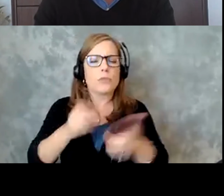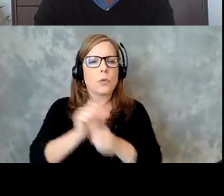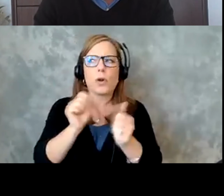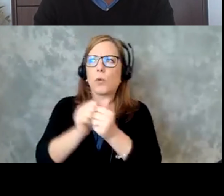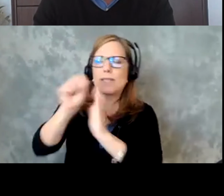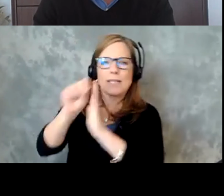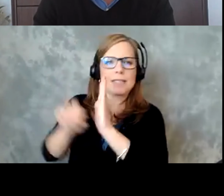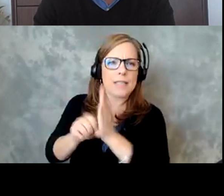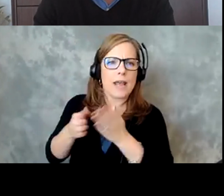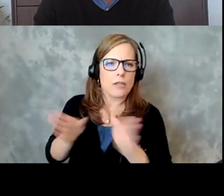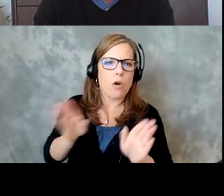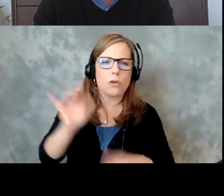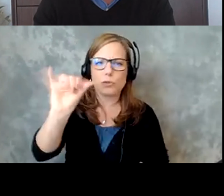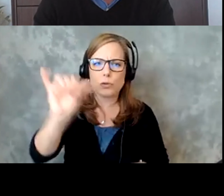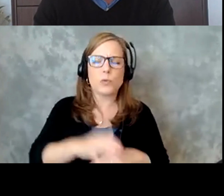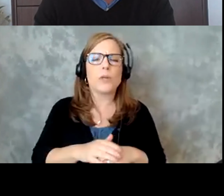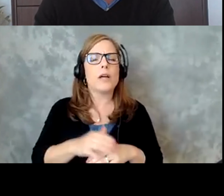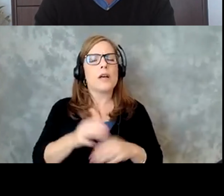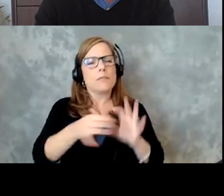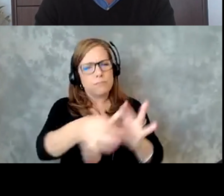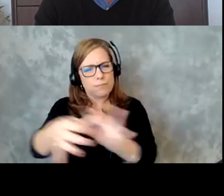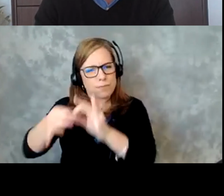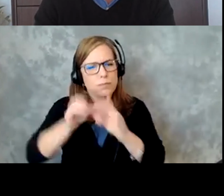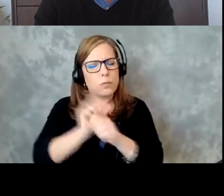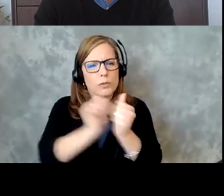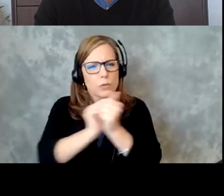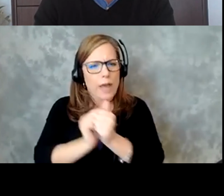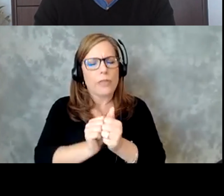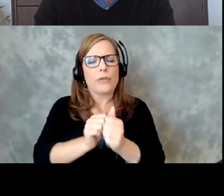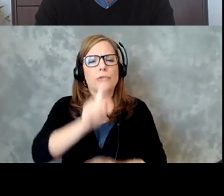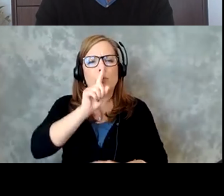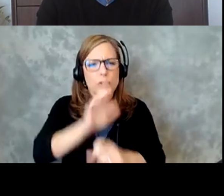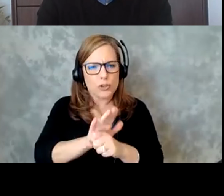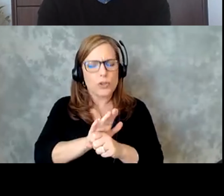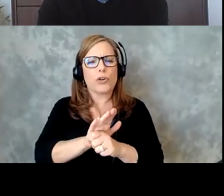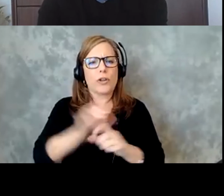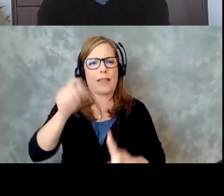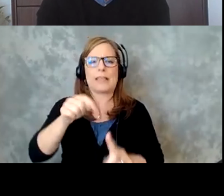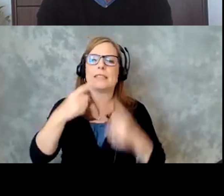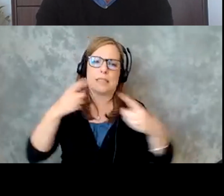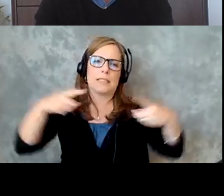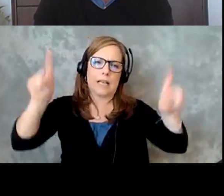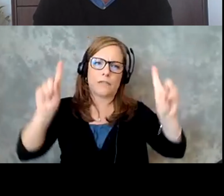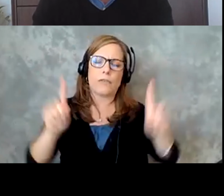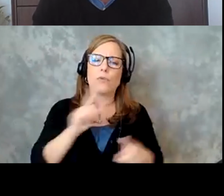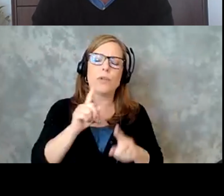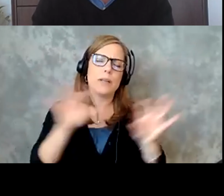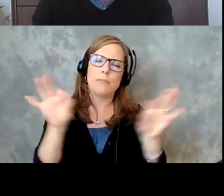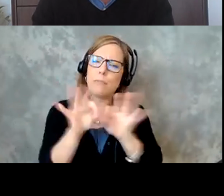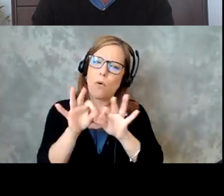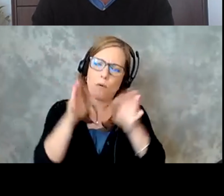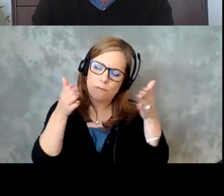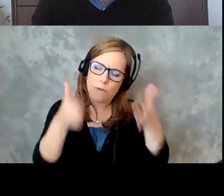the success of CalAIM. It's really important for us to continue our communication because we really want